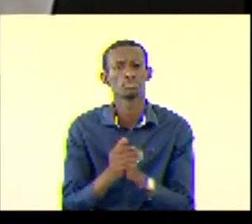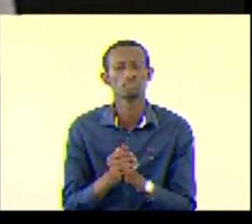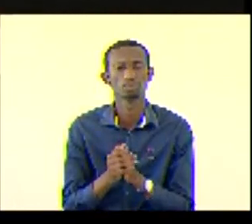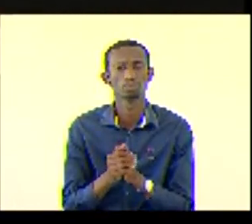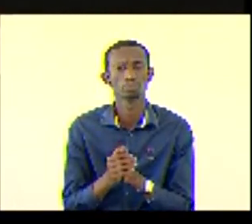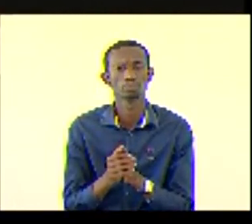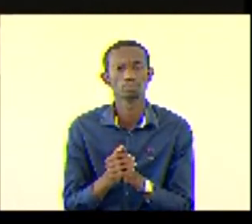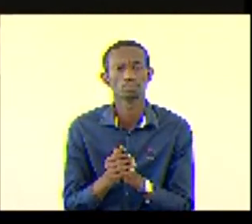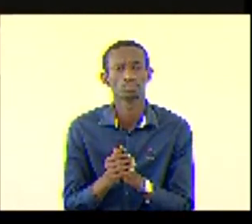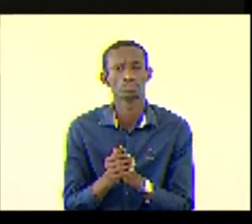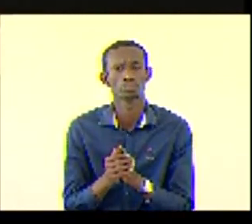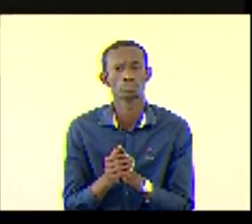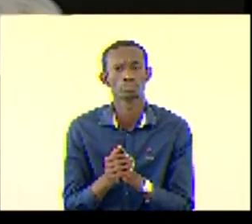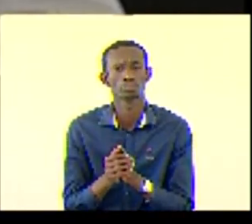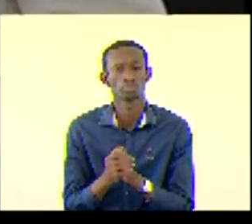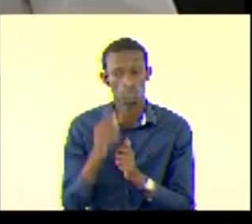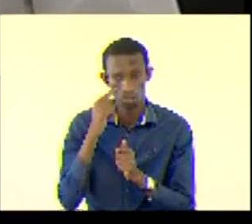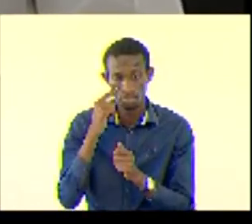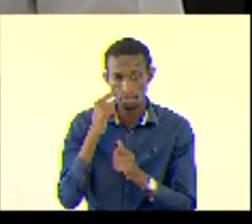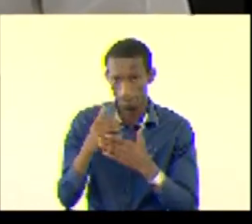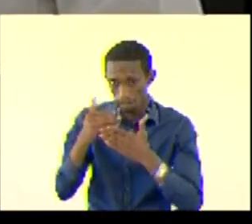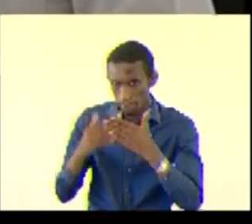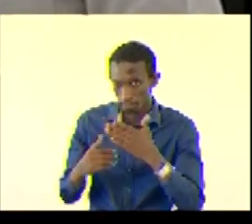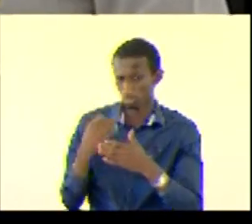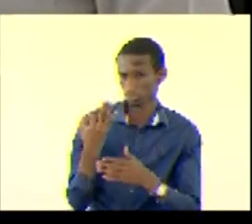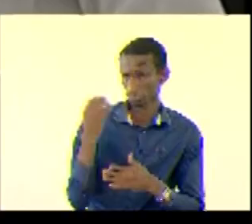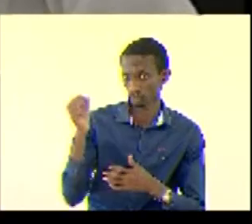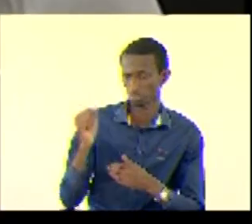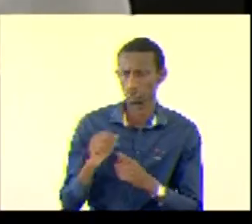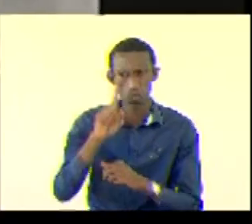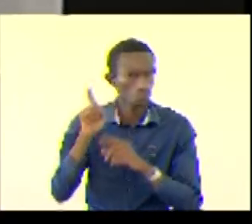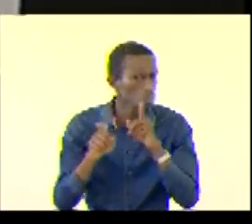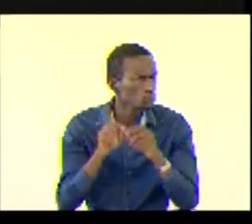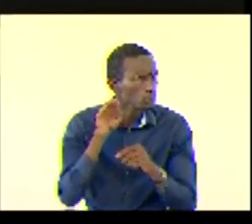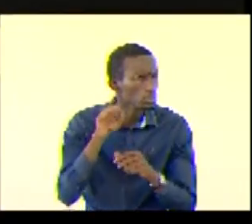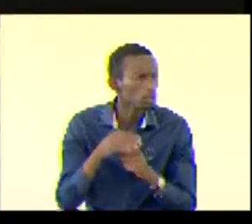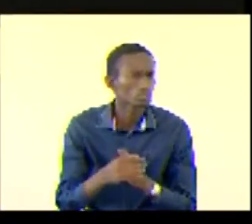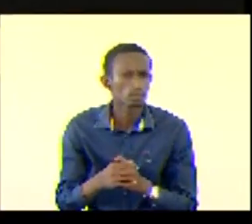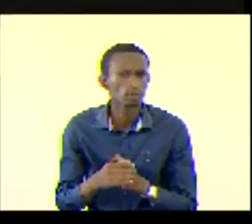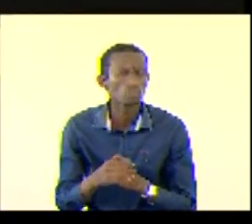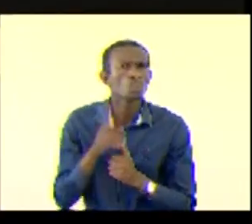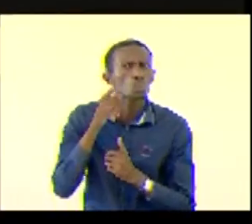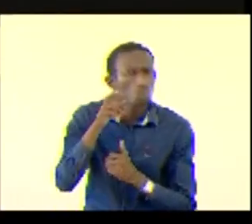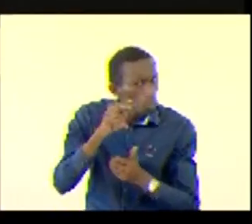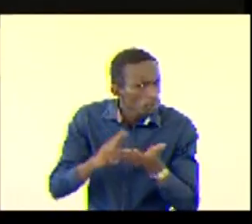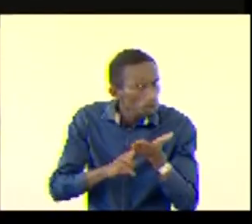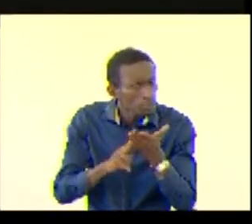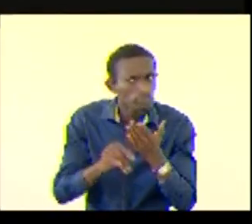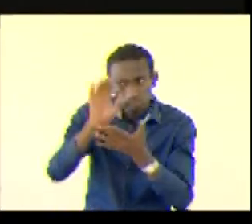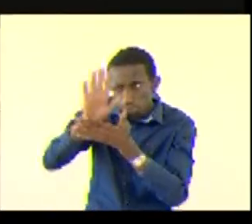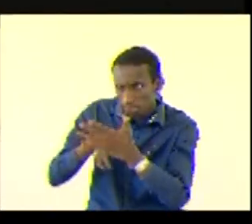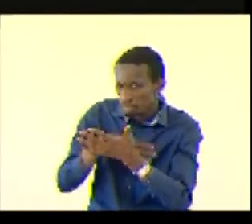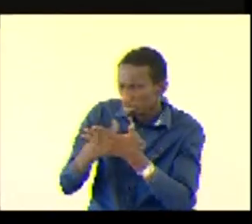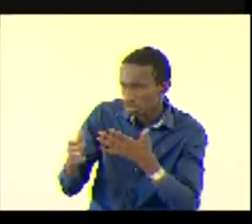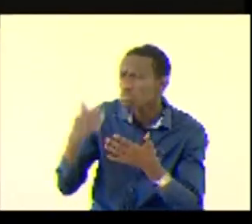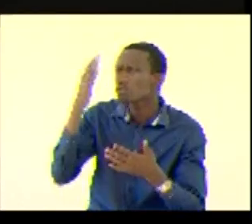So here, before 35, the question was asking us to use the graph to find the